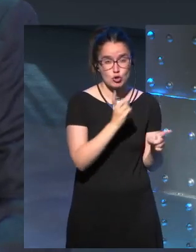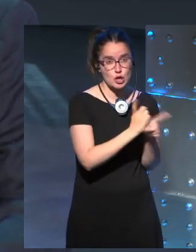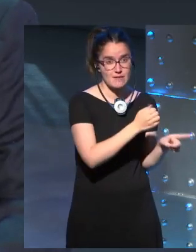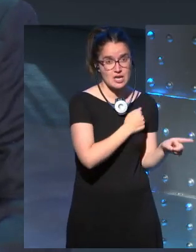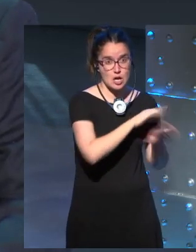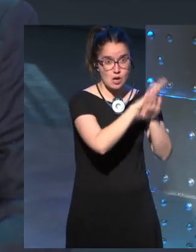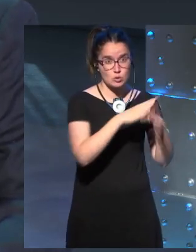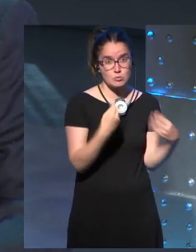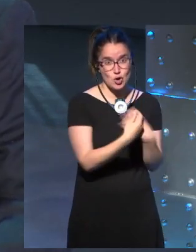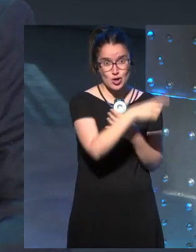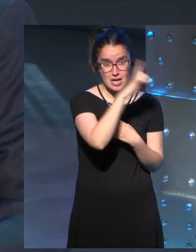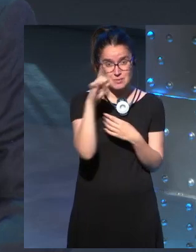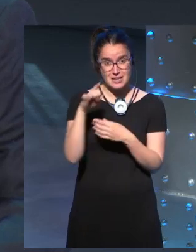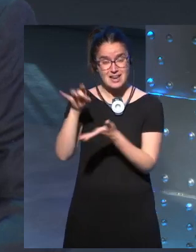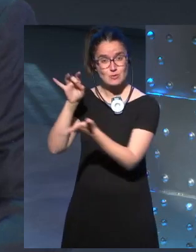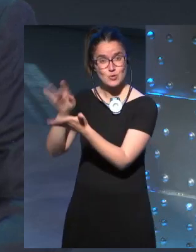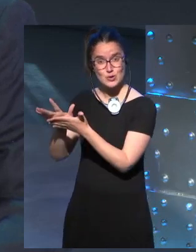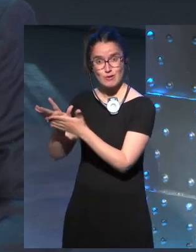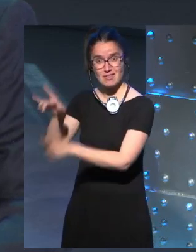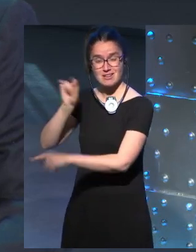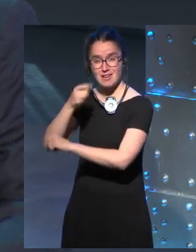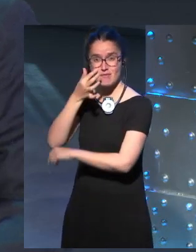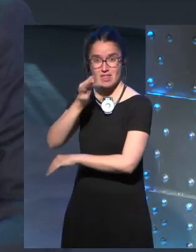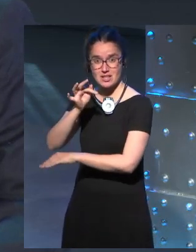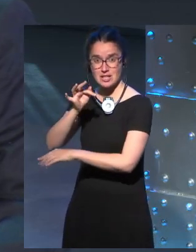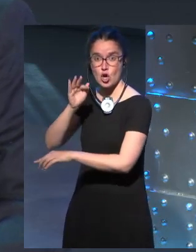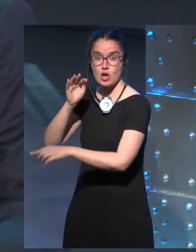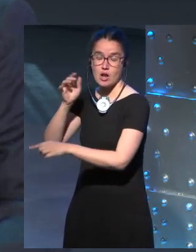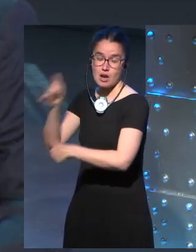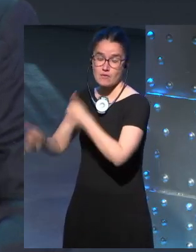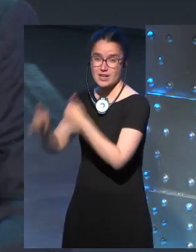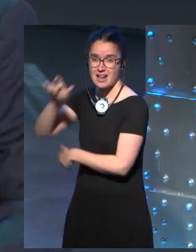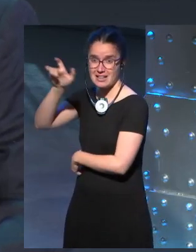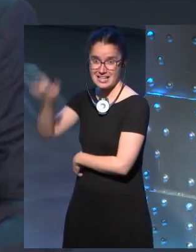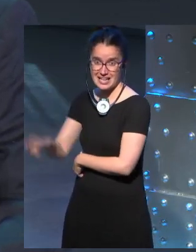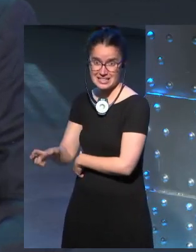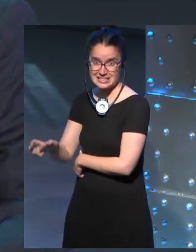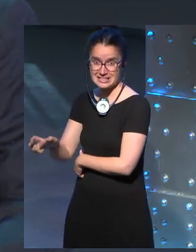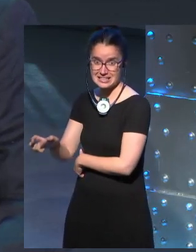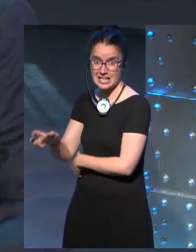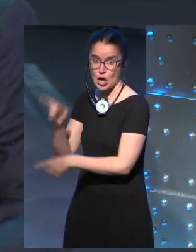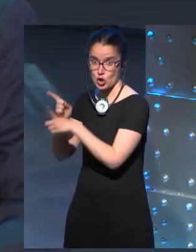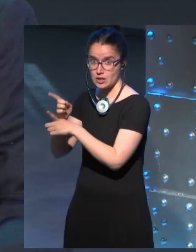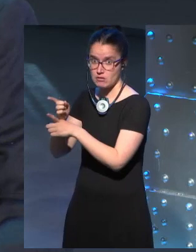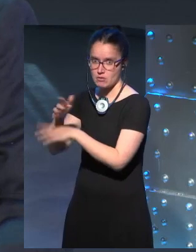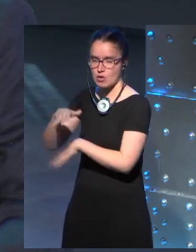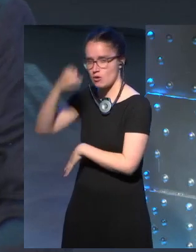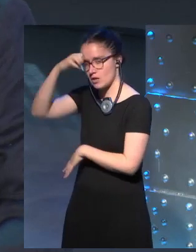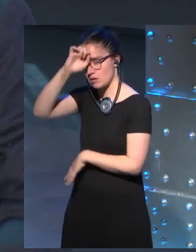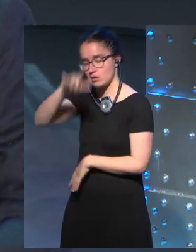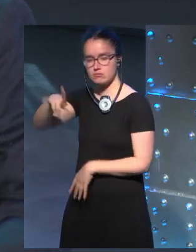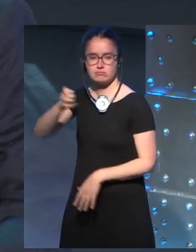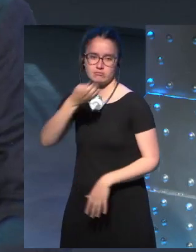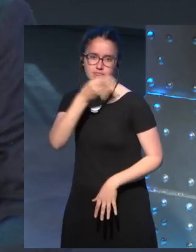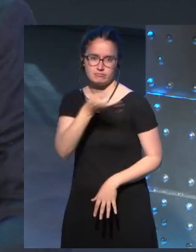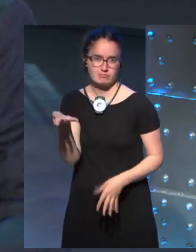he's far away from what happened against Villarreal in that last game with Real Madrid and with the France national team in Italy. Against Italy,